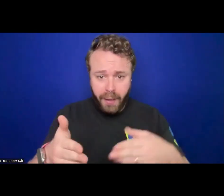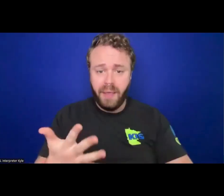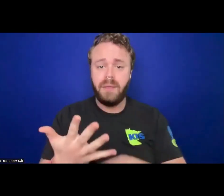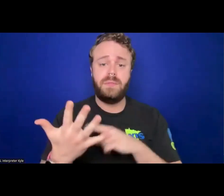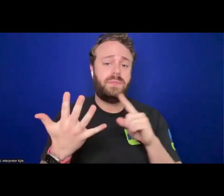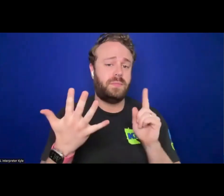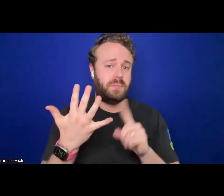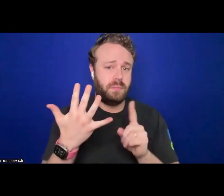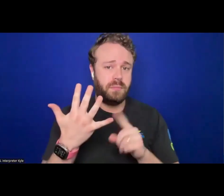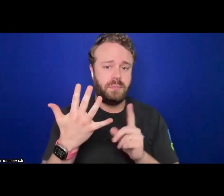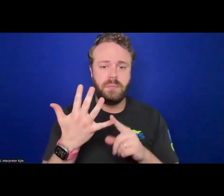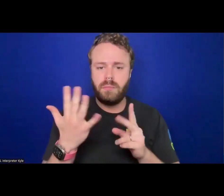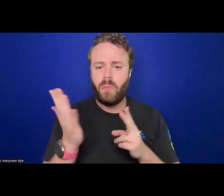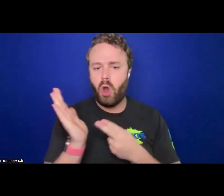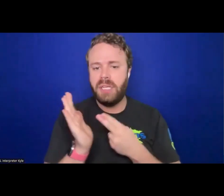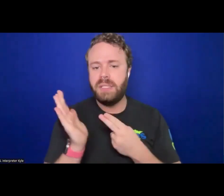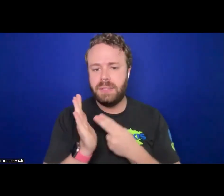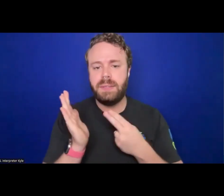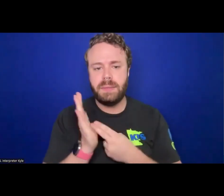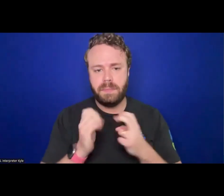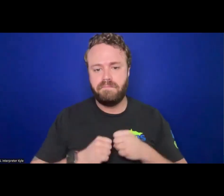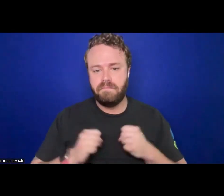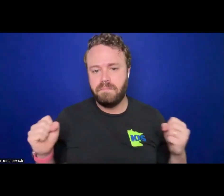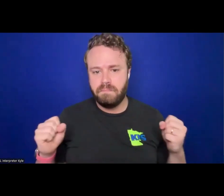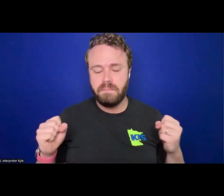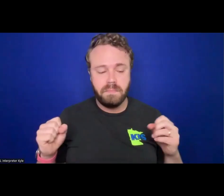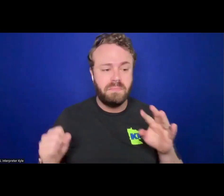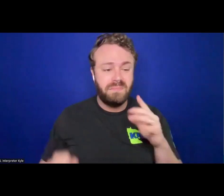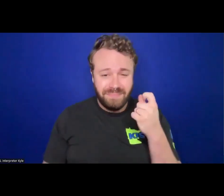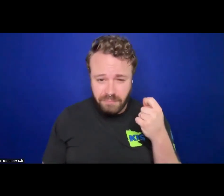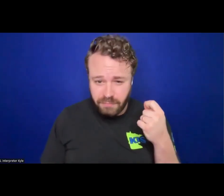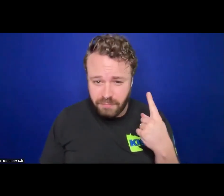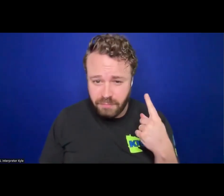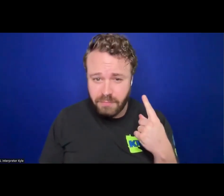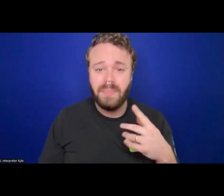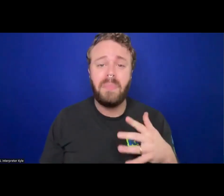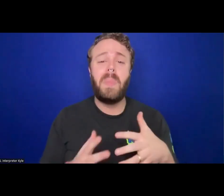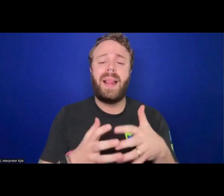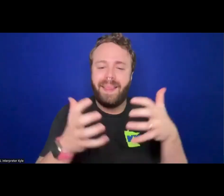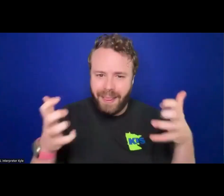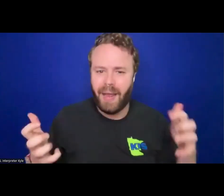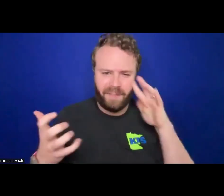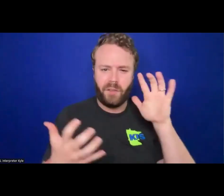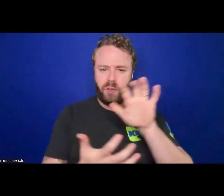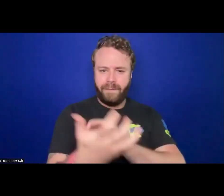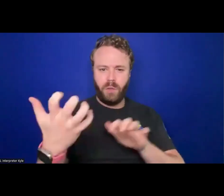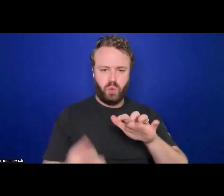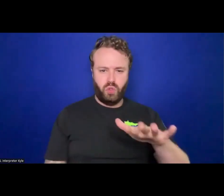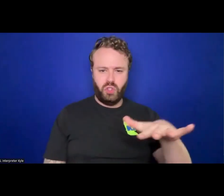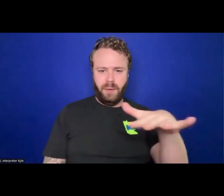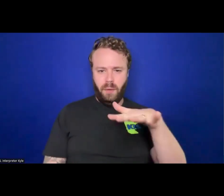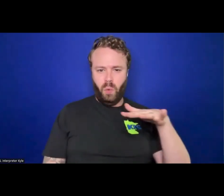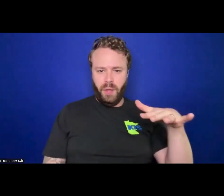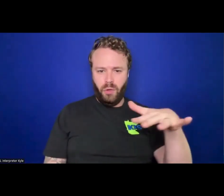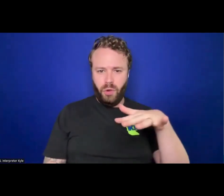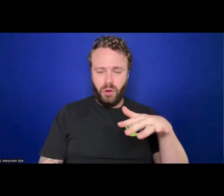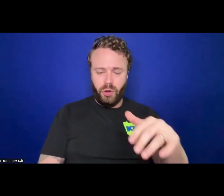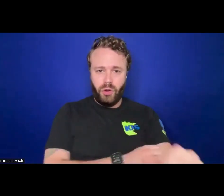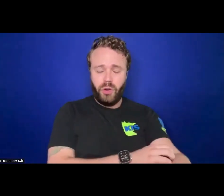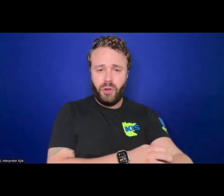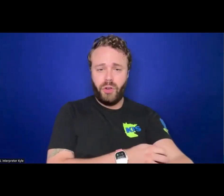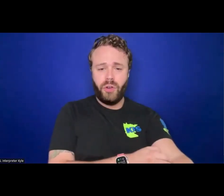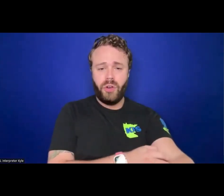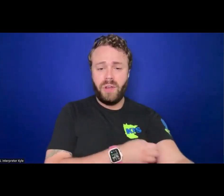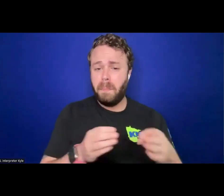5, be honest. We are facing a lot of confusion, very limited resources in public